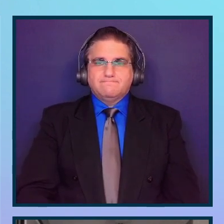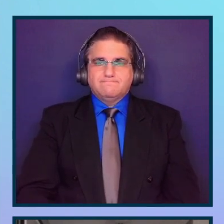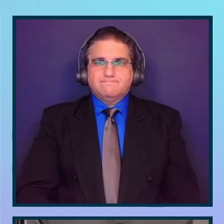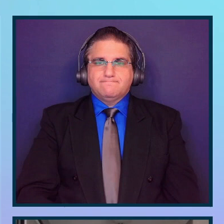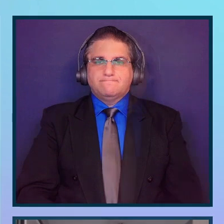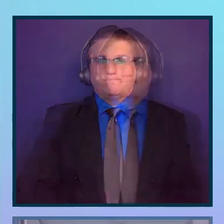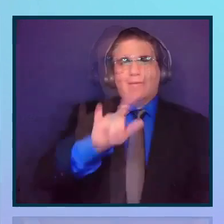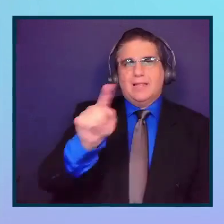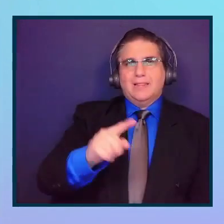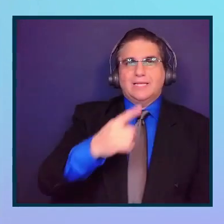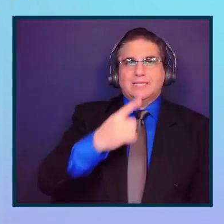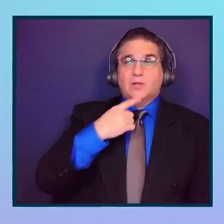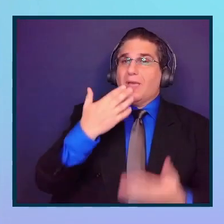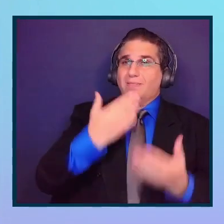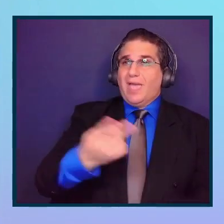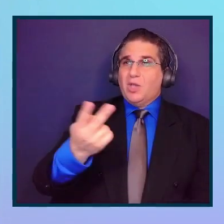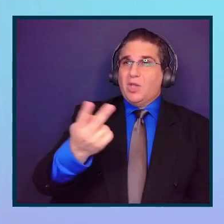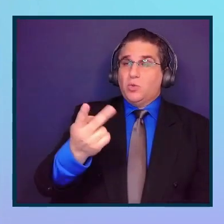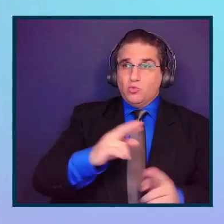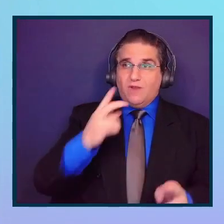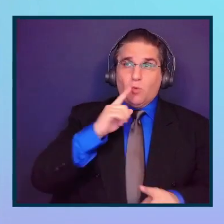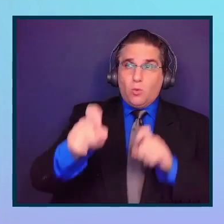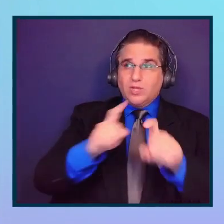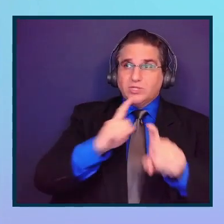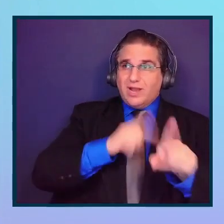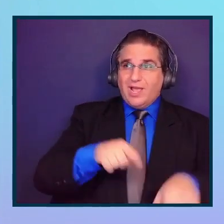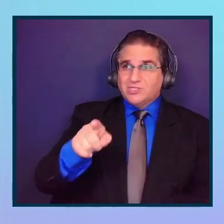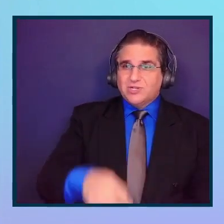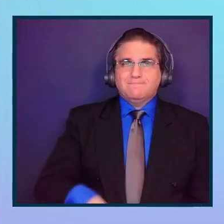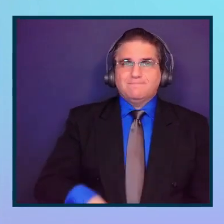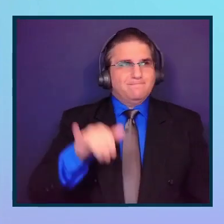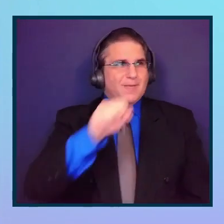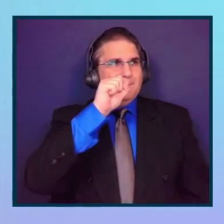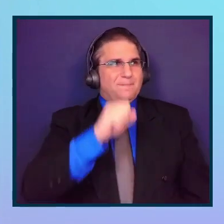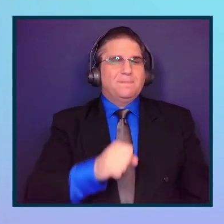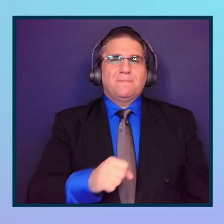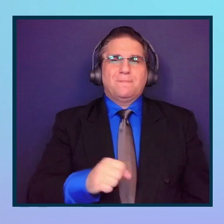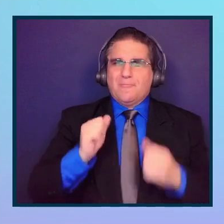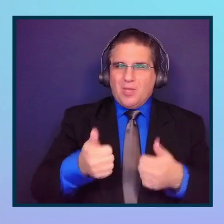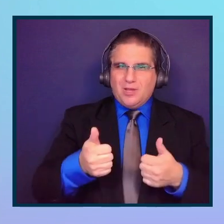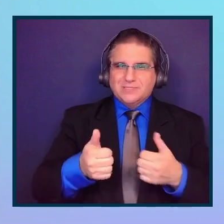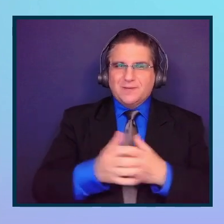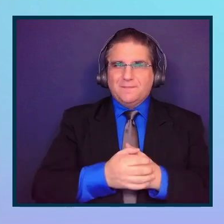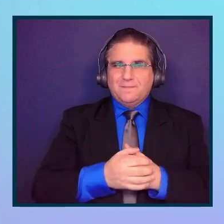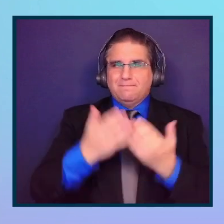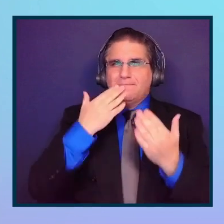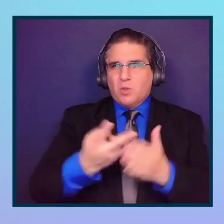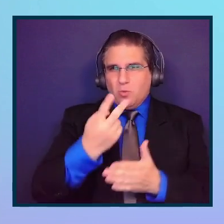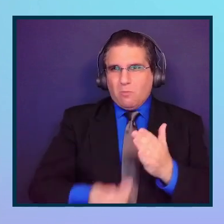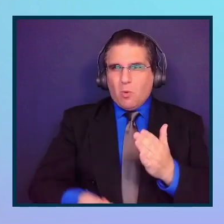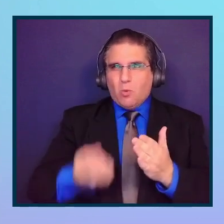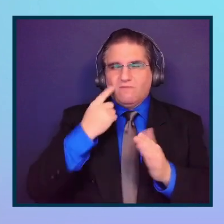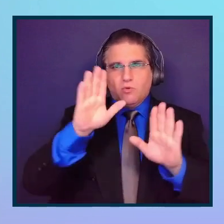All right, Stephen and Michael, you guys ready for some Q&A? Yep. Awesome. Thank you both for a